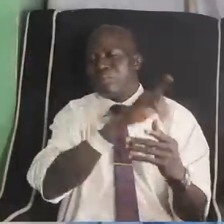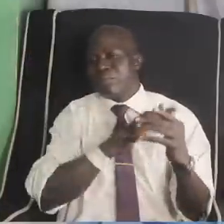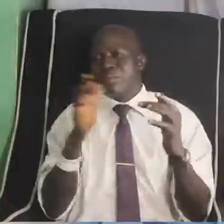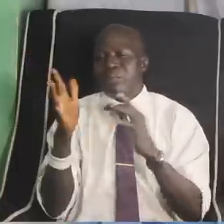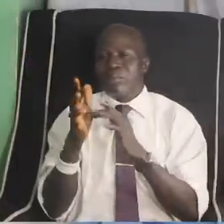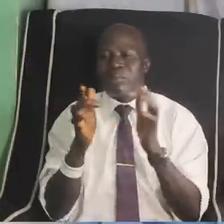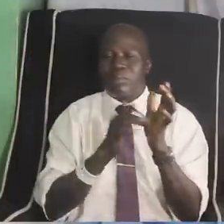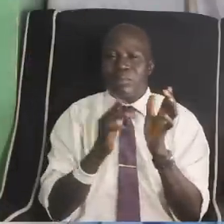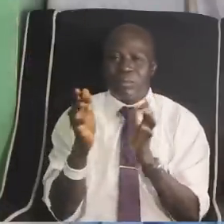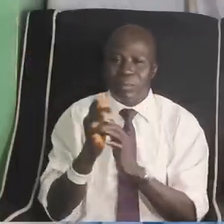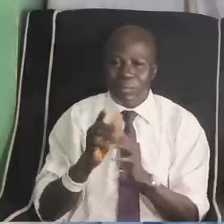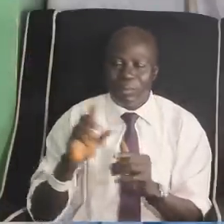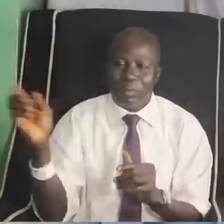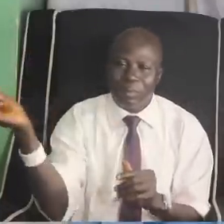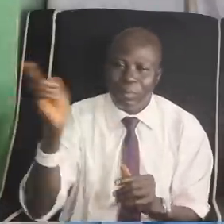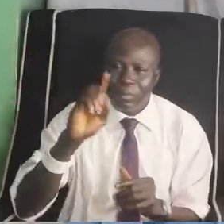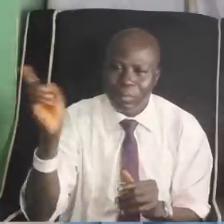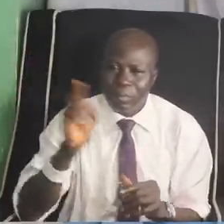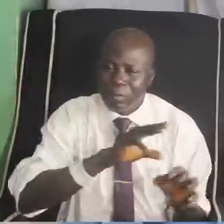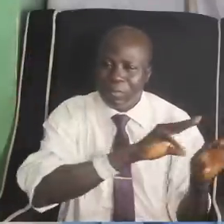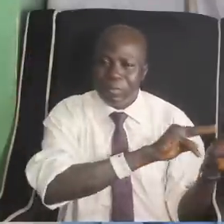Adupe o Jesu